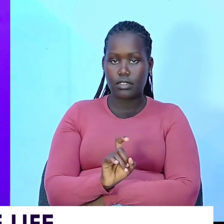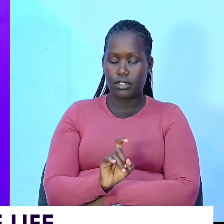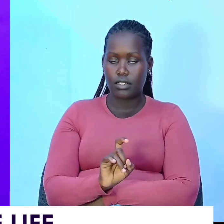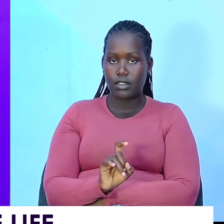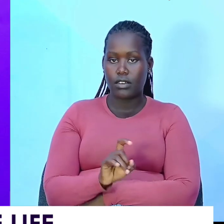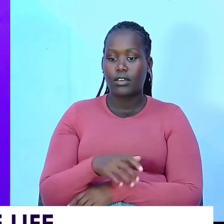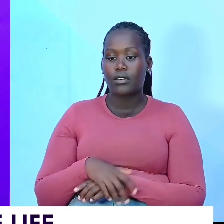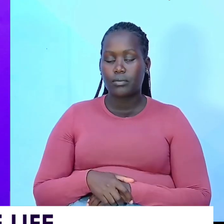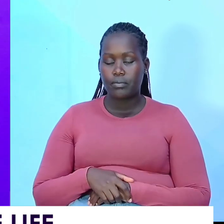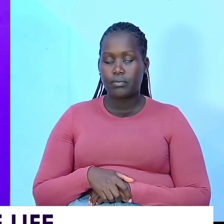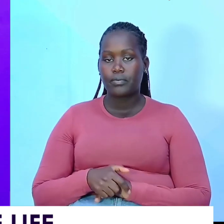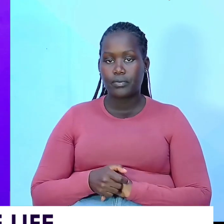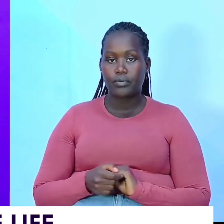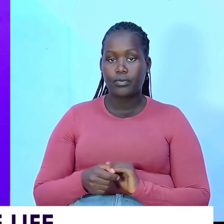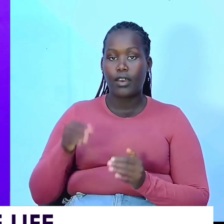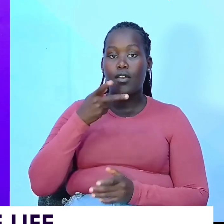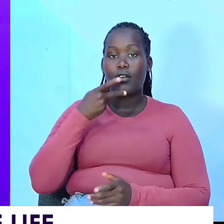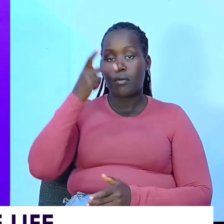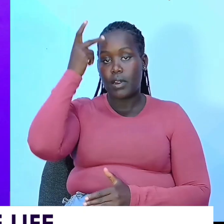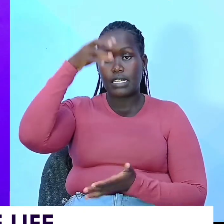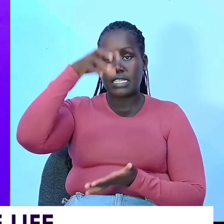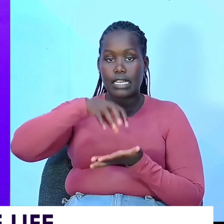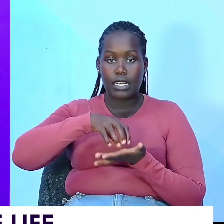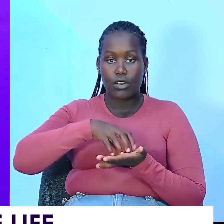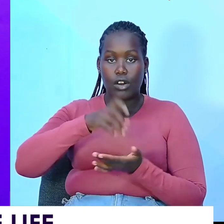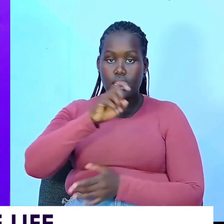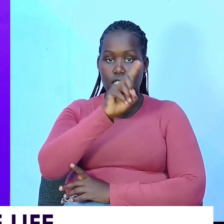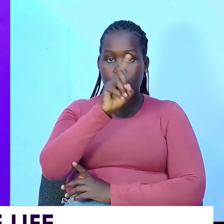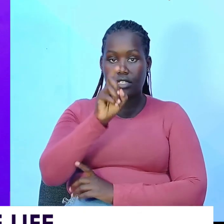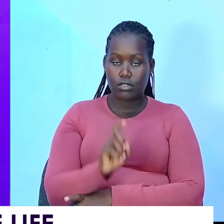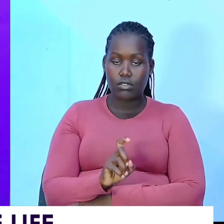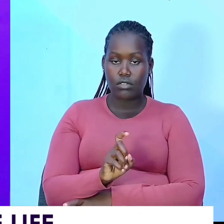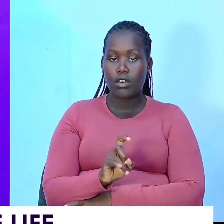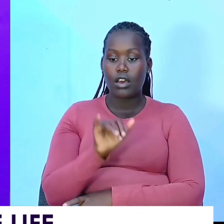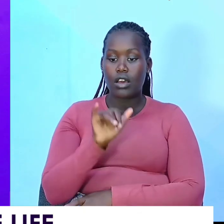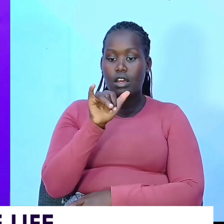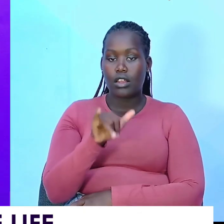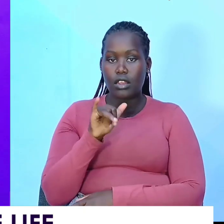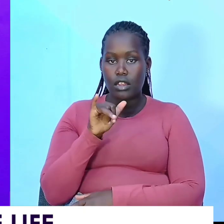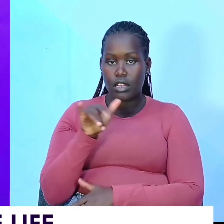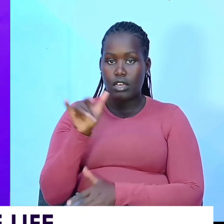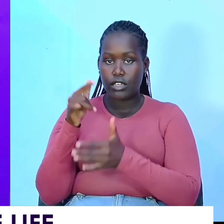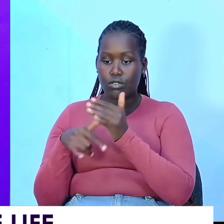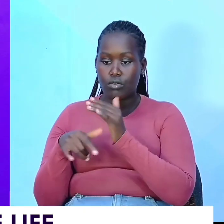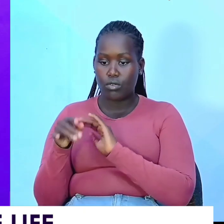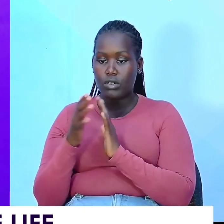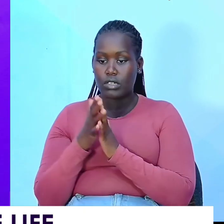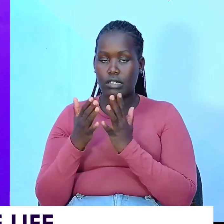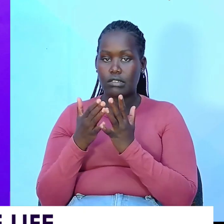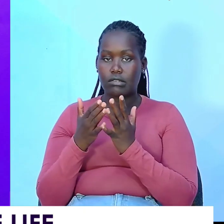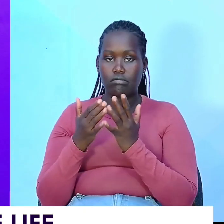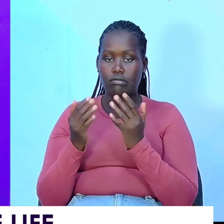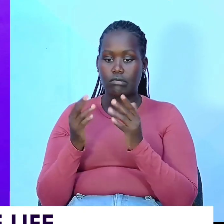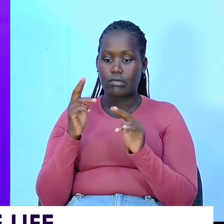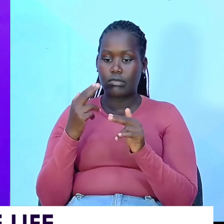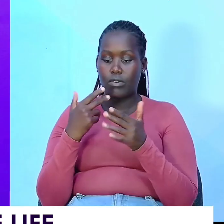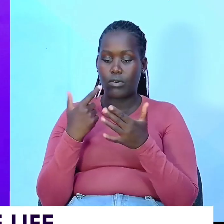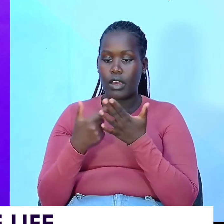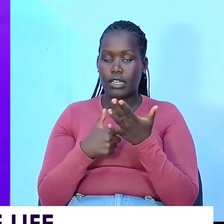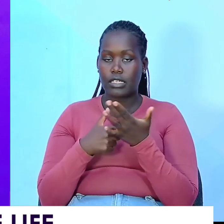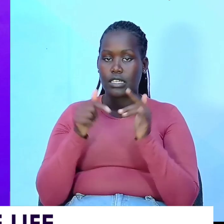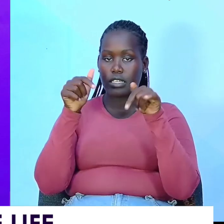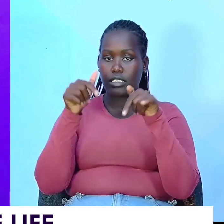Question mark. Parenting crisis? Is that what is ailing us today? Give